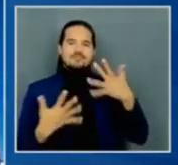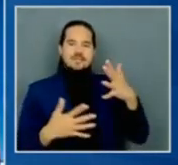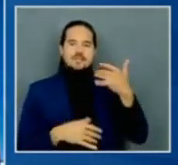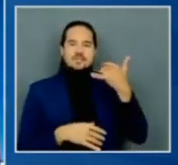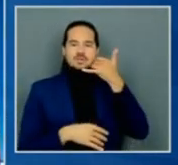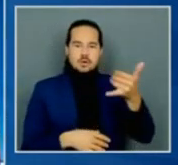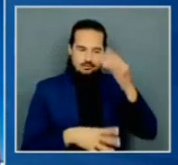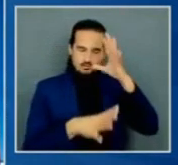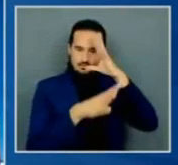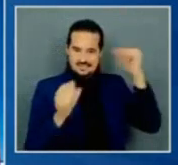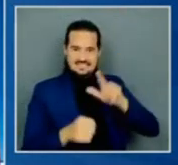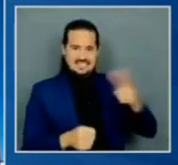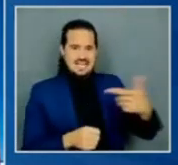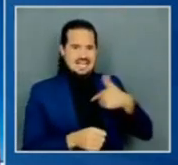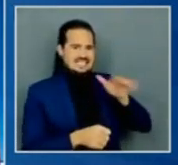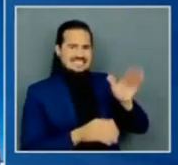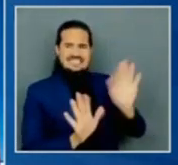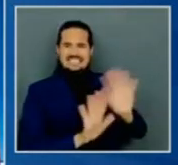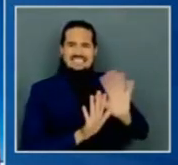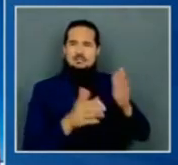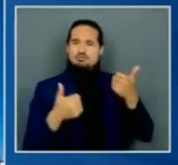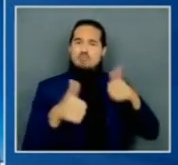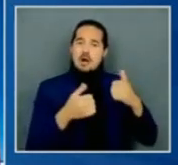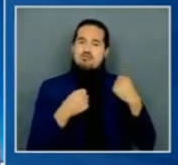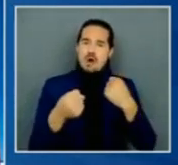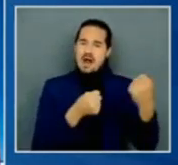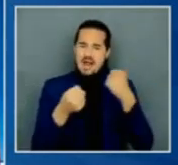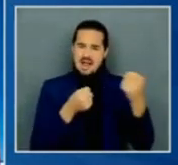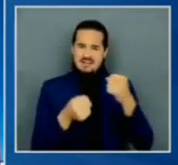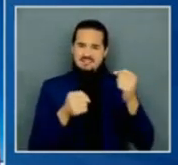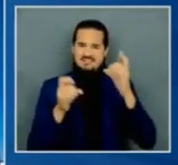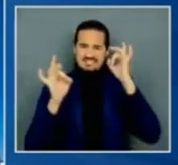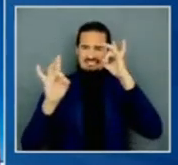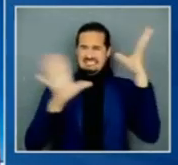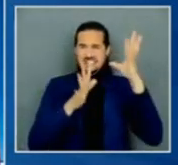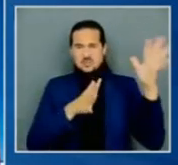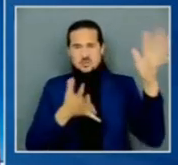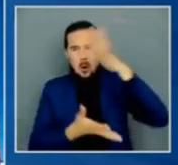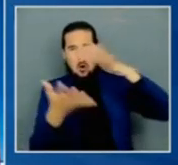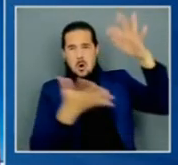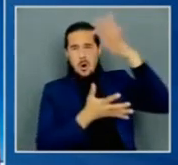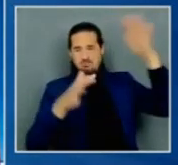called the elect and different, not getting on the highway in the middle of a storm,